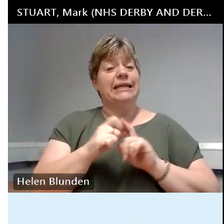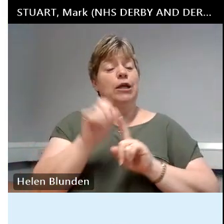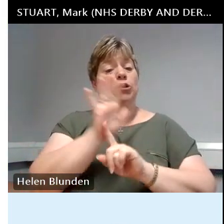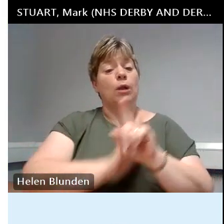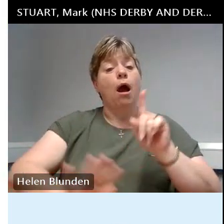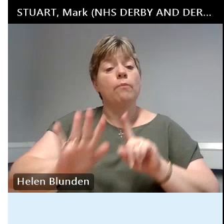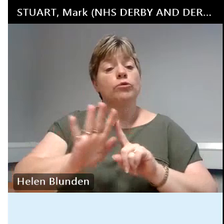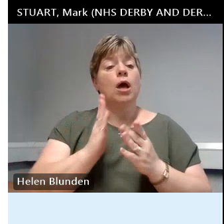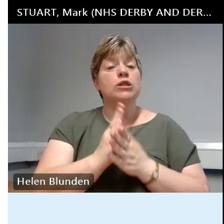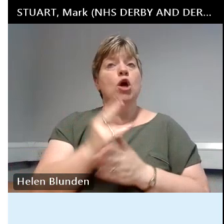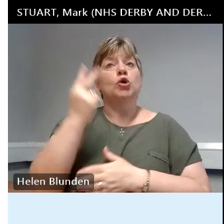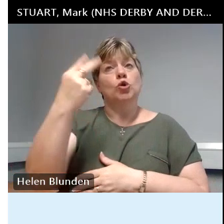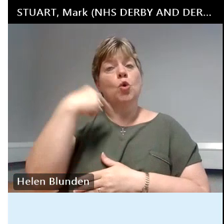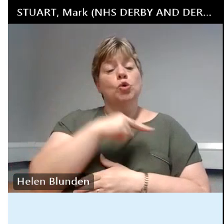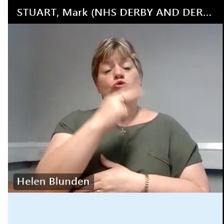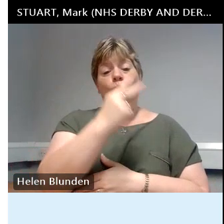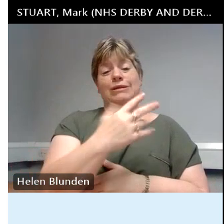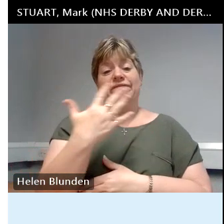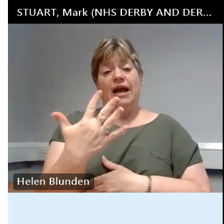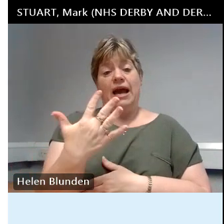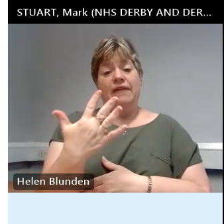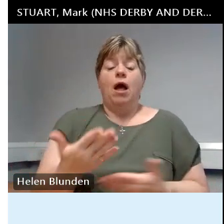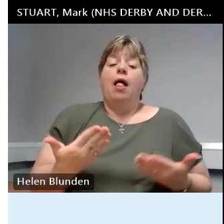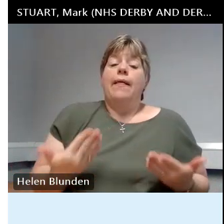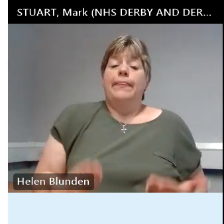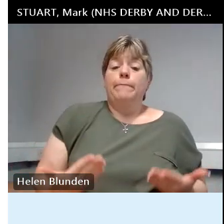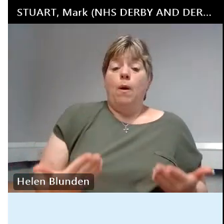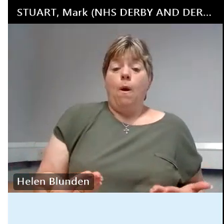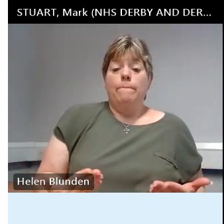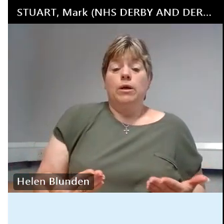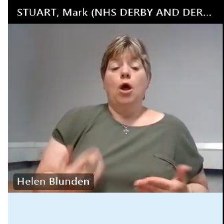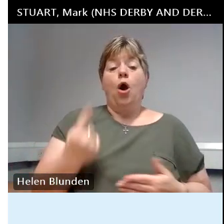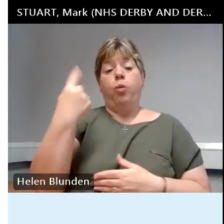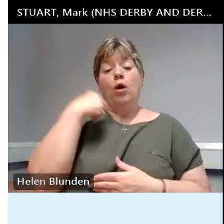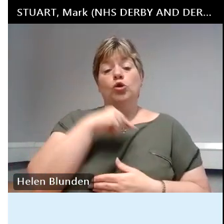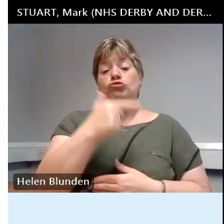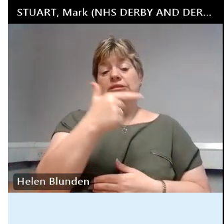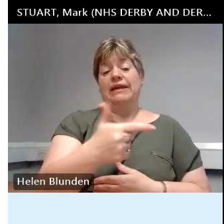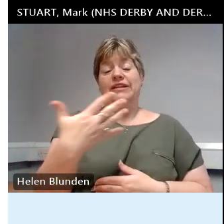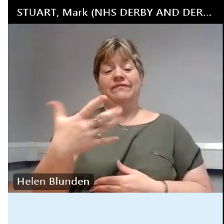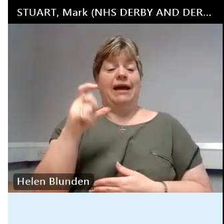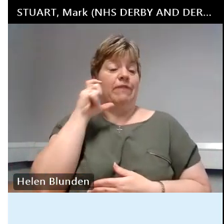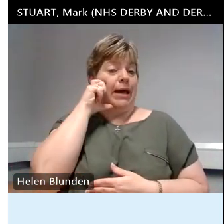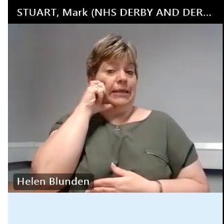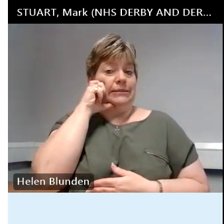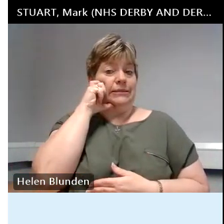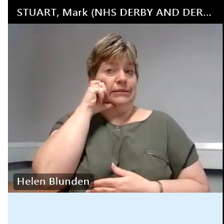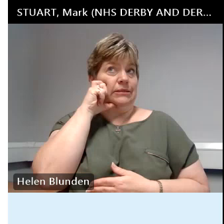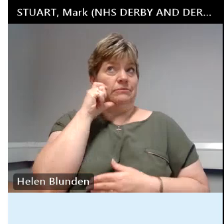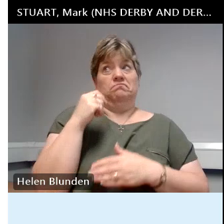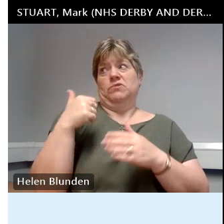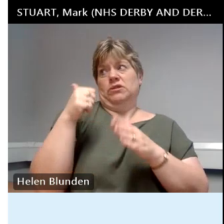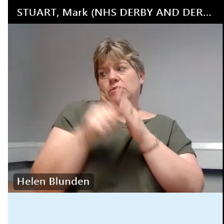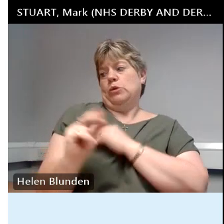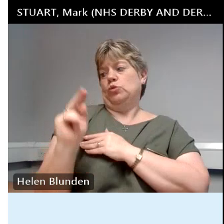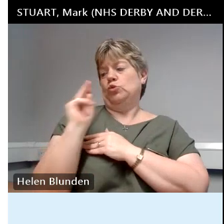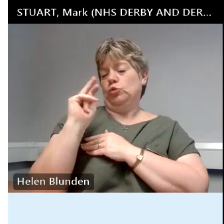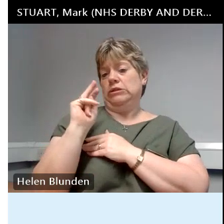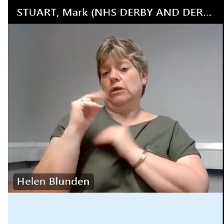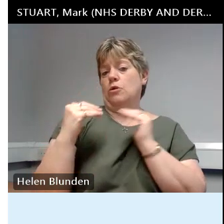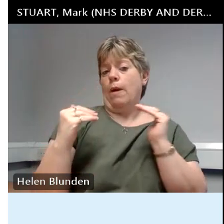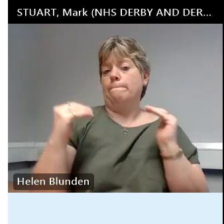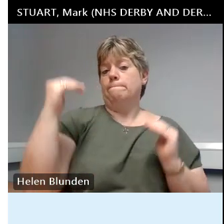is 225. We currently have 175 beds as of the last couple of weeks, so slightly more than